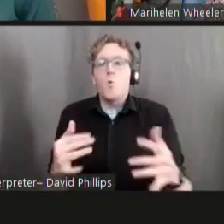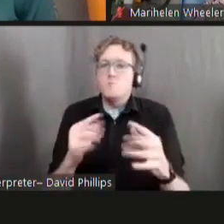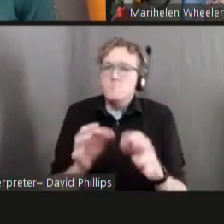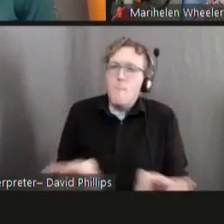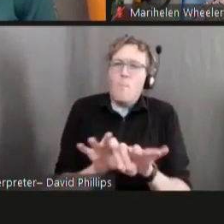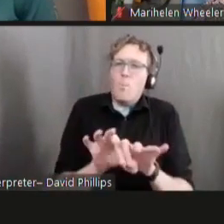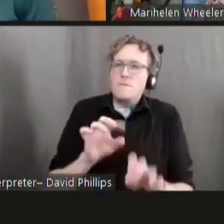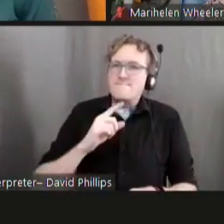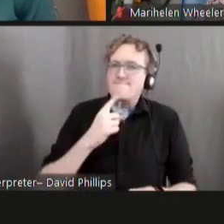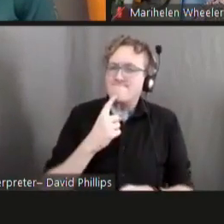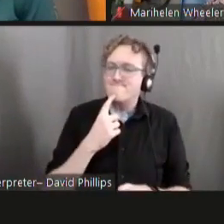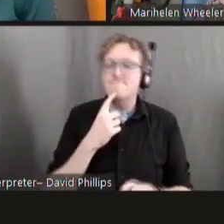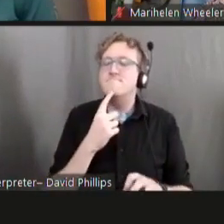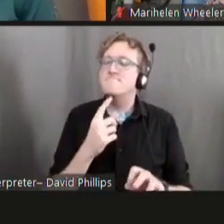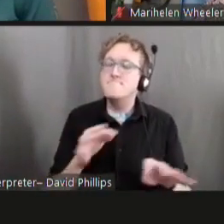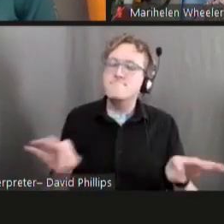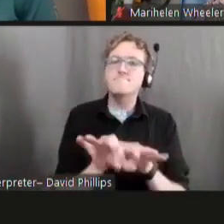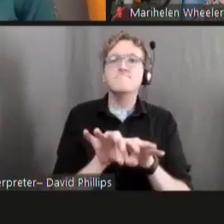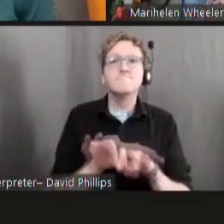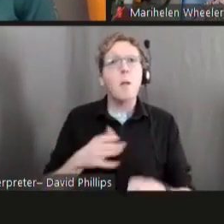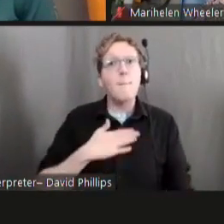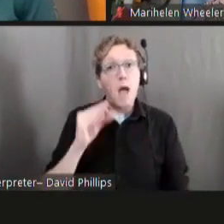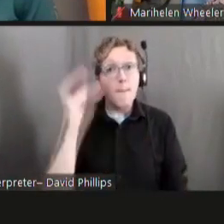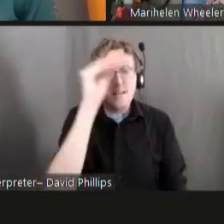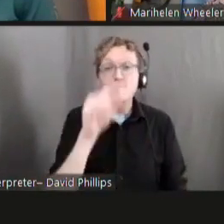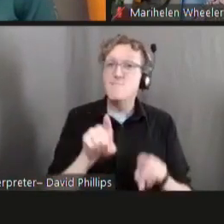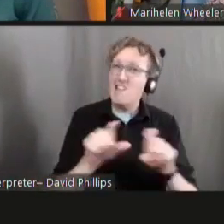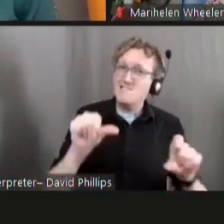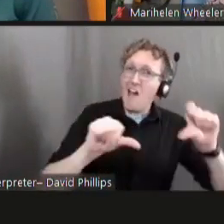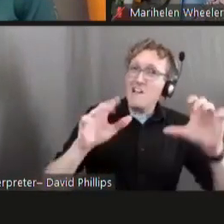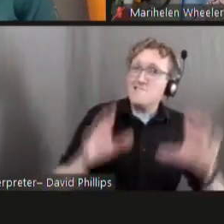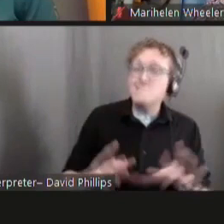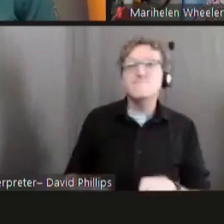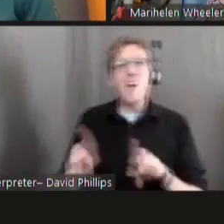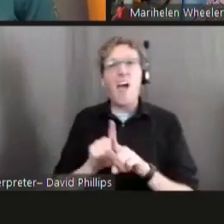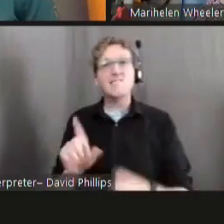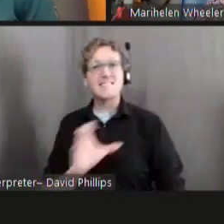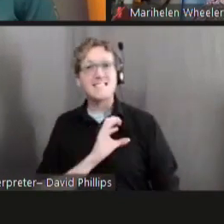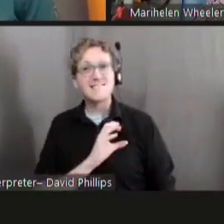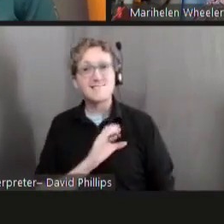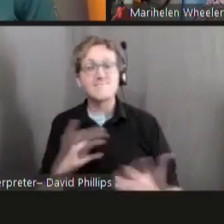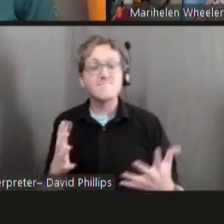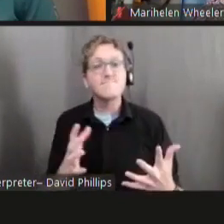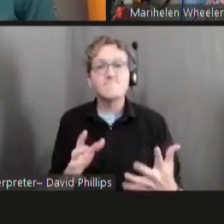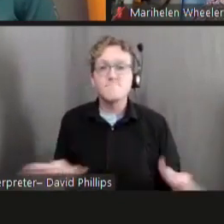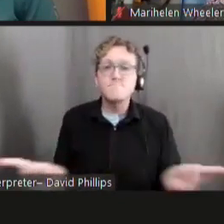my opinion, as a scientist and as a citizen, that we really